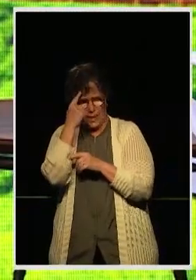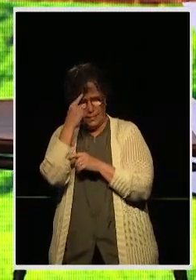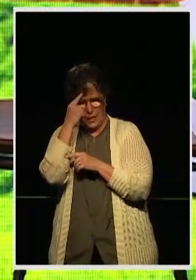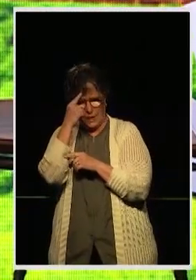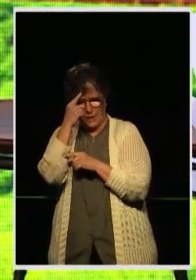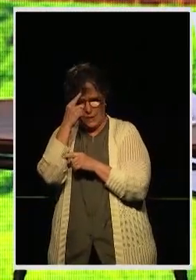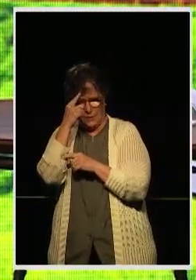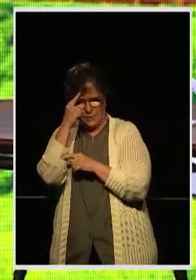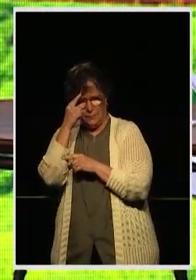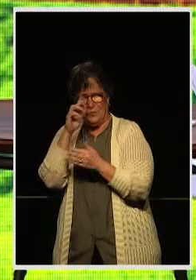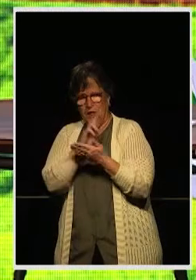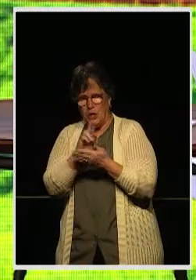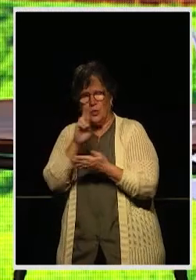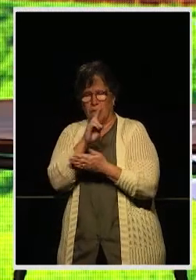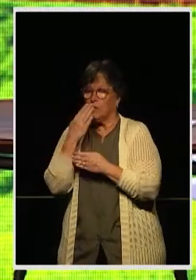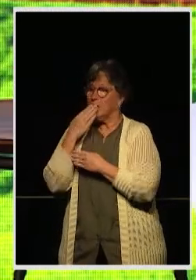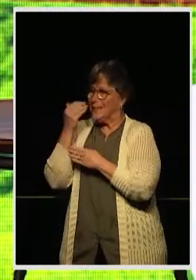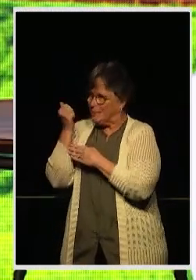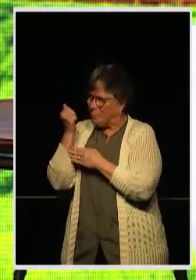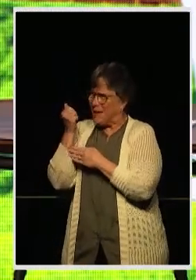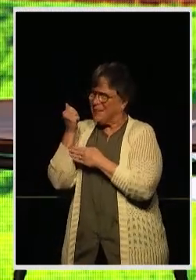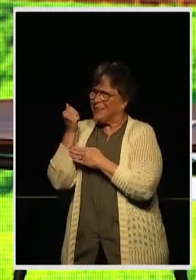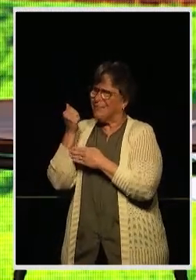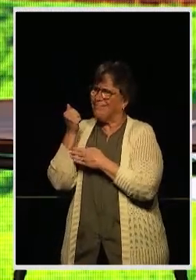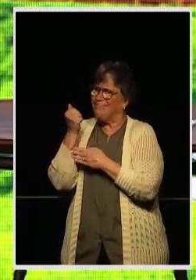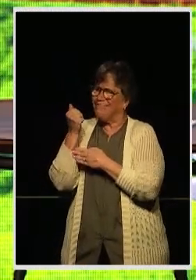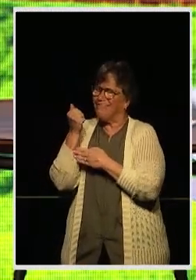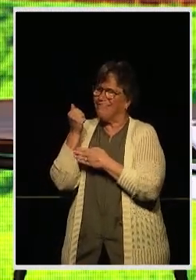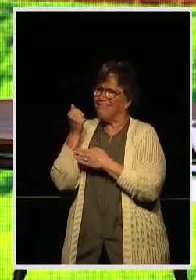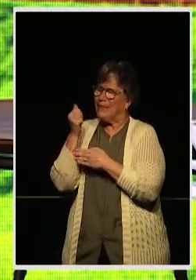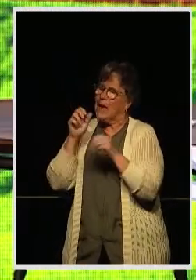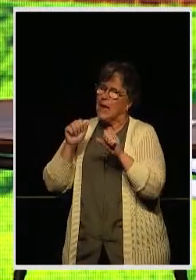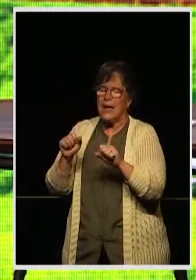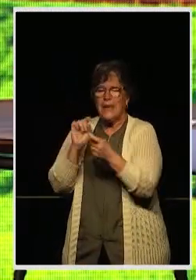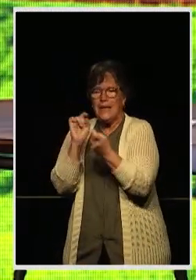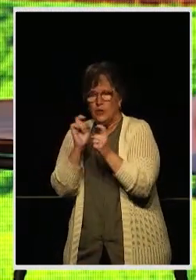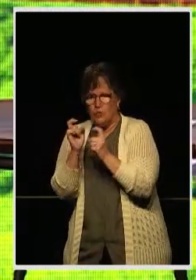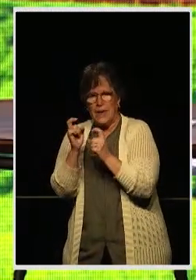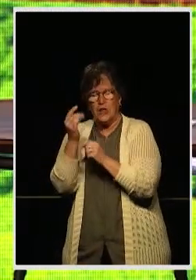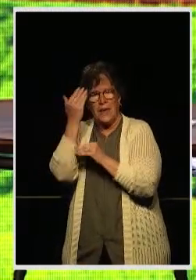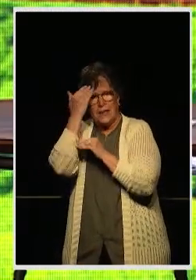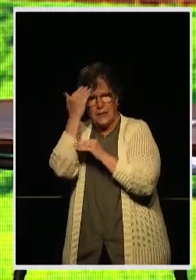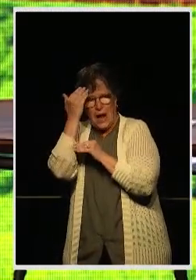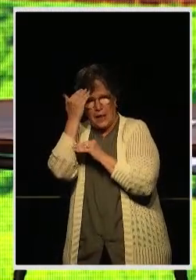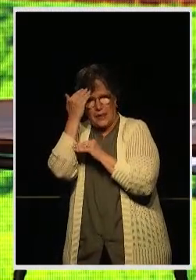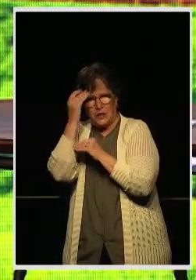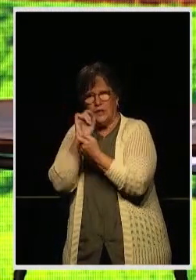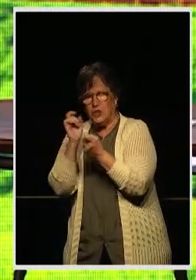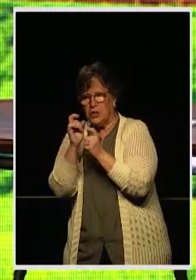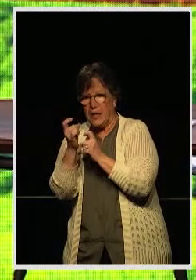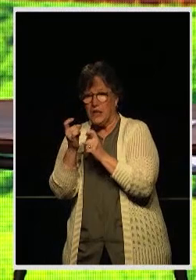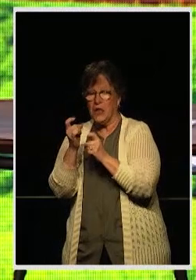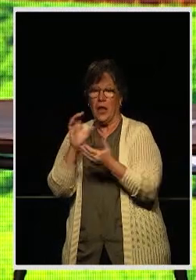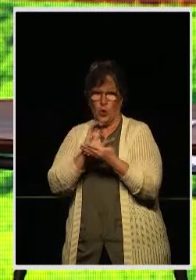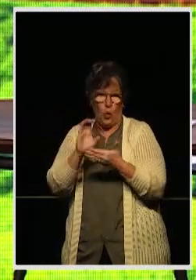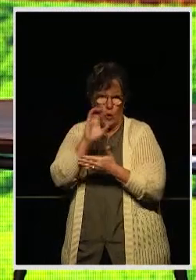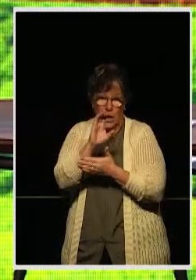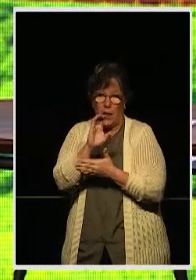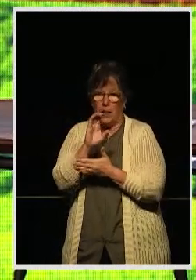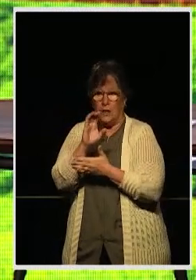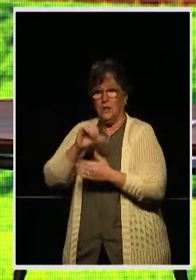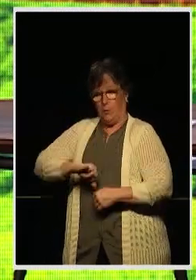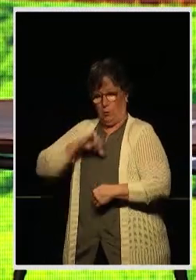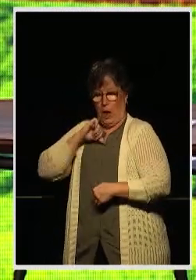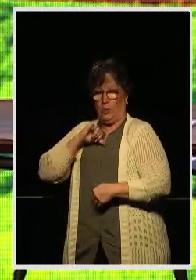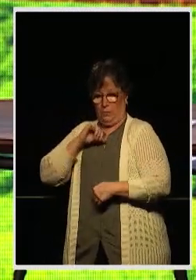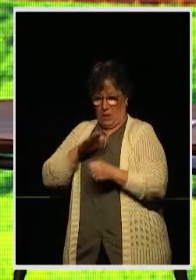university is best equipped when it's a vehicle for translation of knowledge. And Cornell is very proud to be the land grant for New